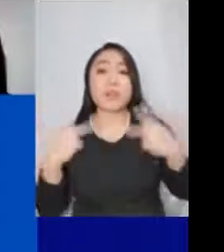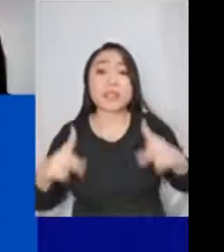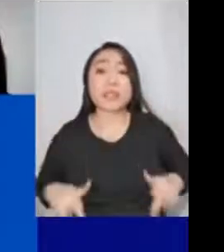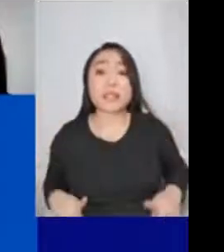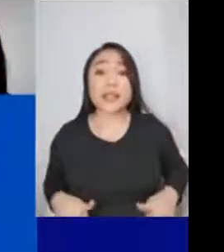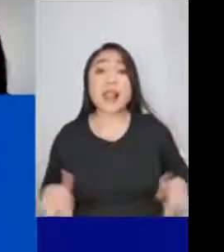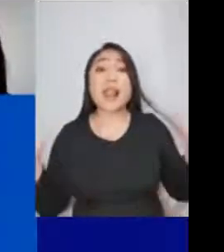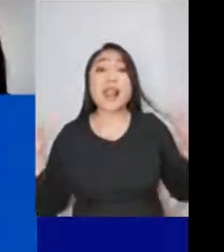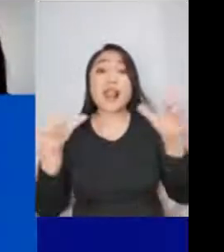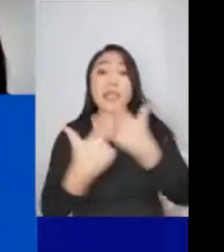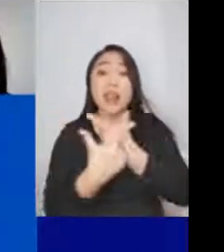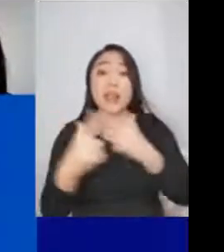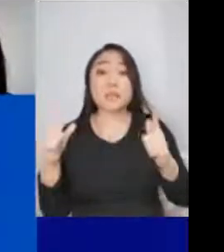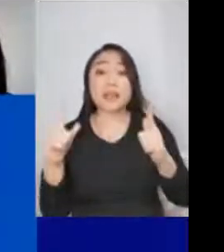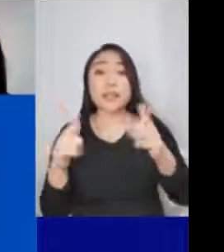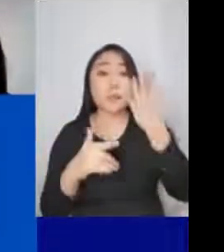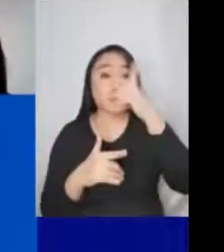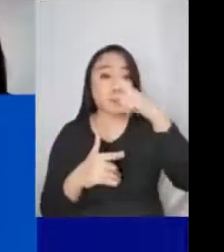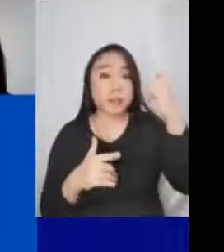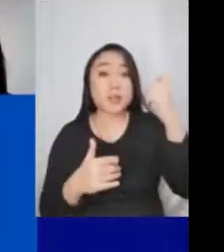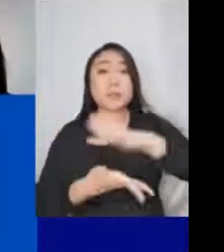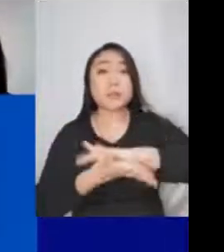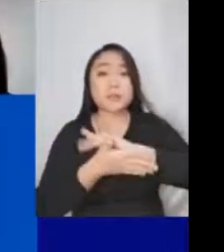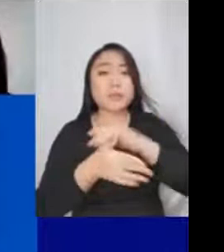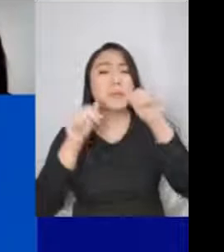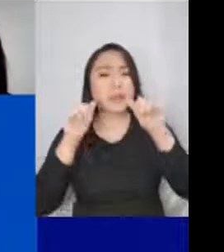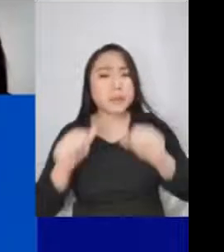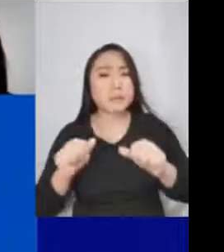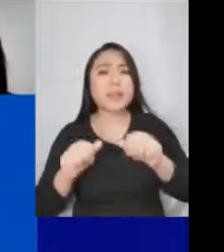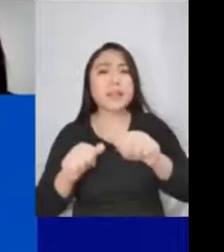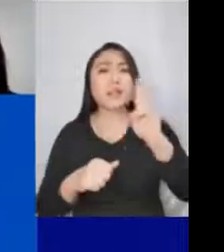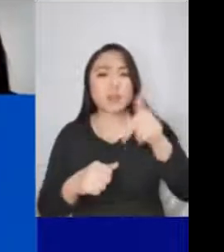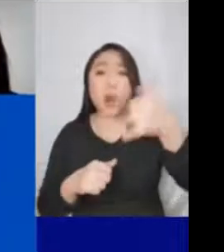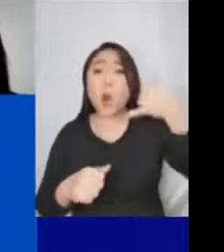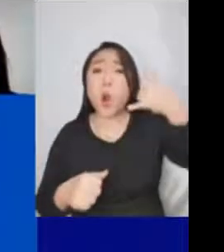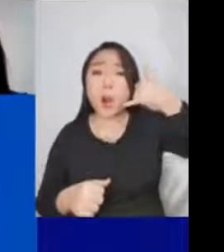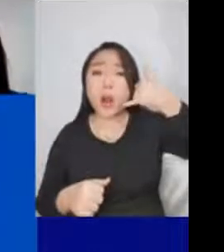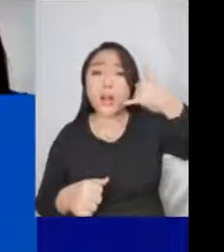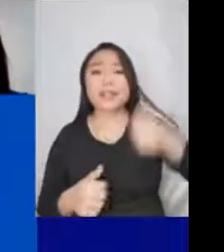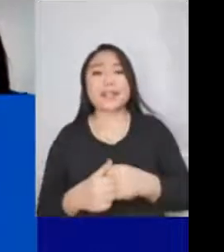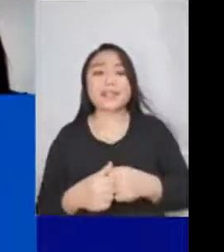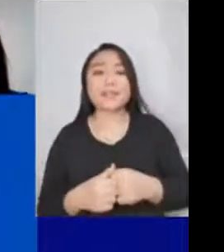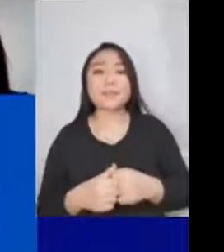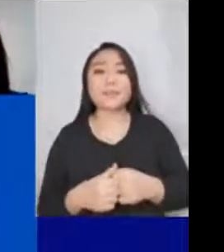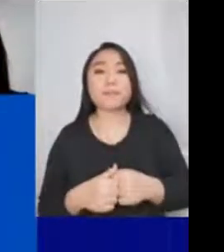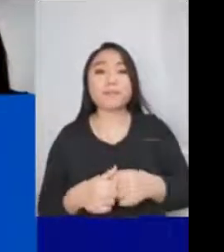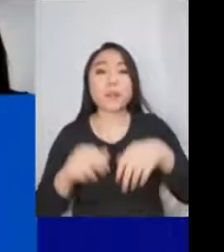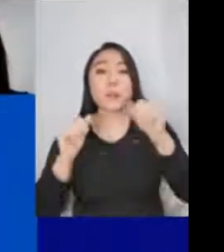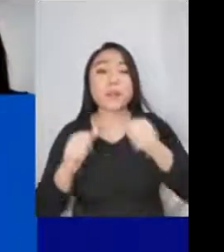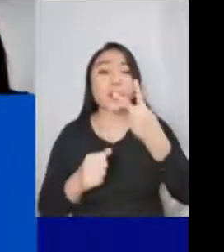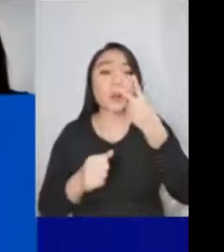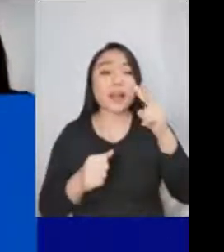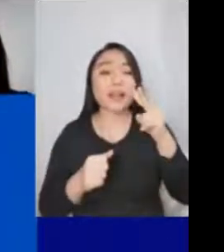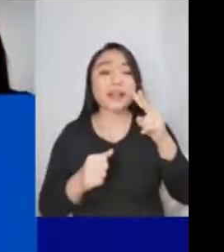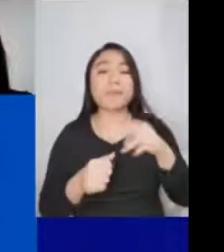for now because of the pandemic, you can still avail of our library services and resources by contacting us. So